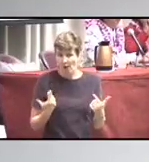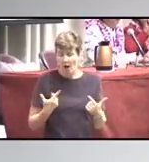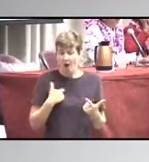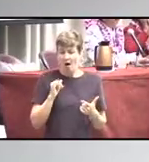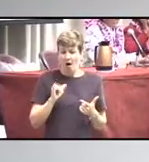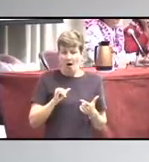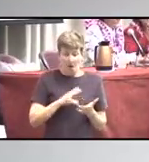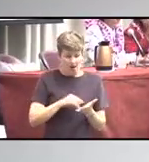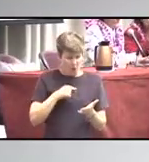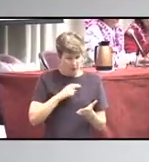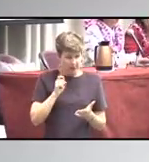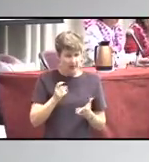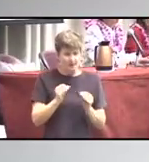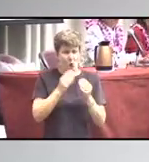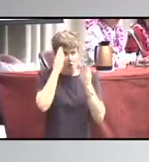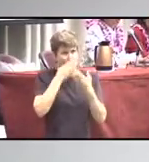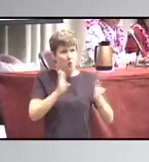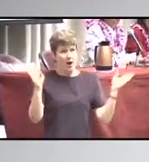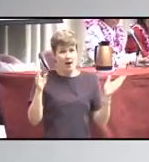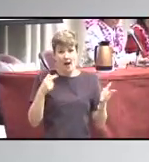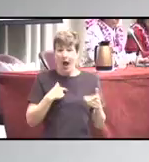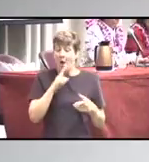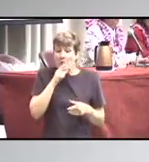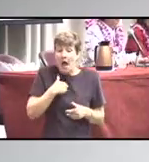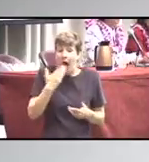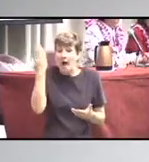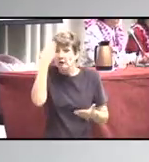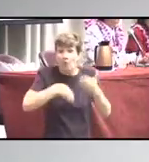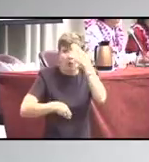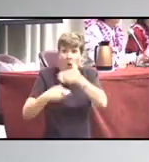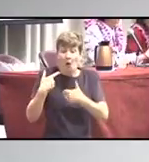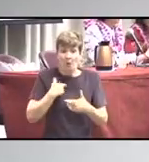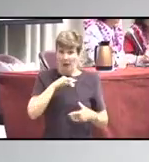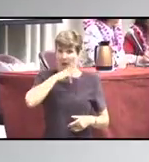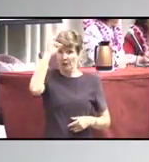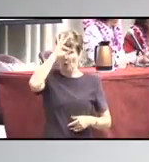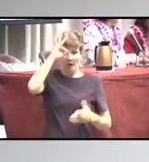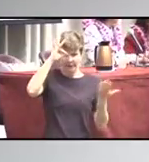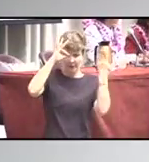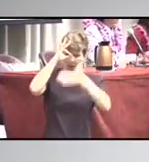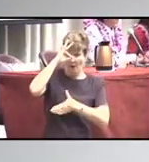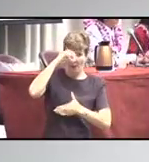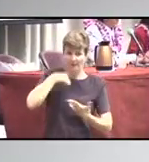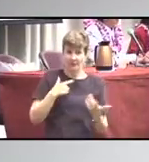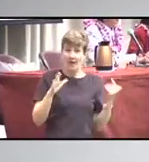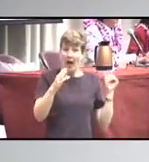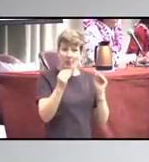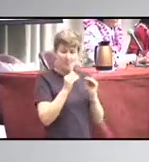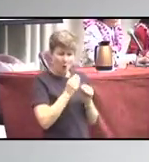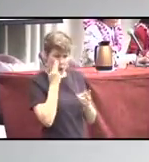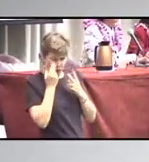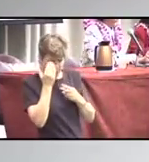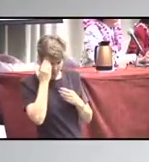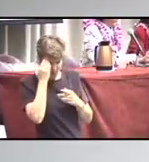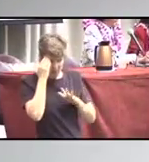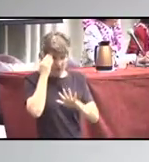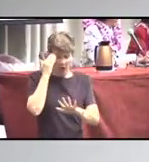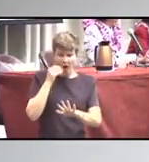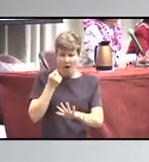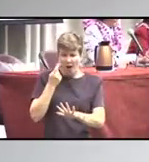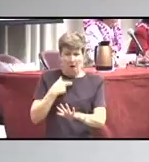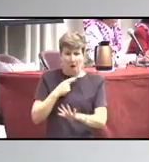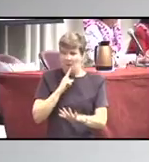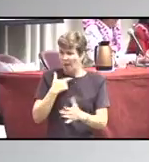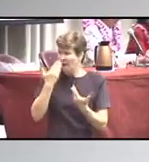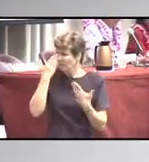awareness because you really don't know what you don't know. And actually, the more you know, the more you understand you